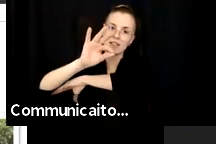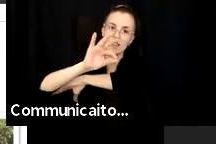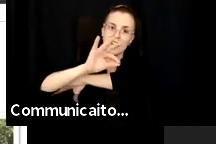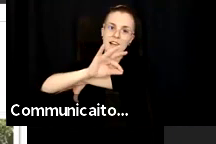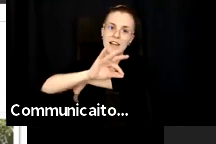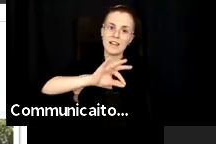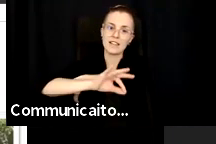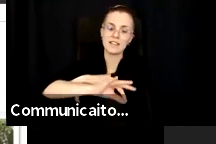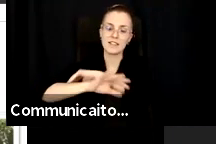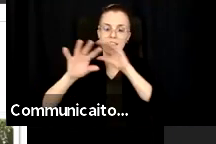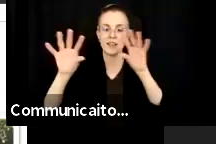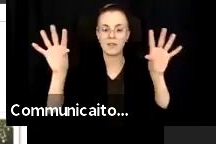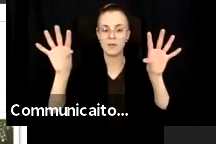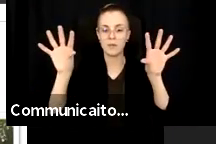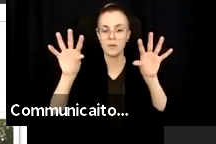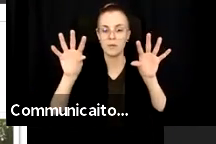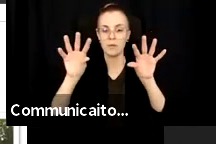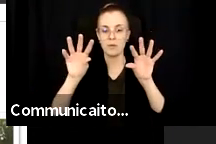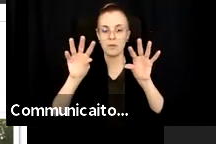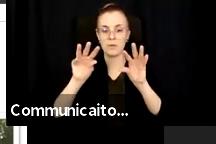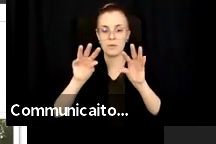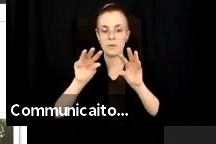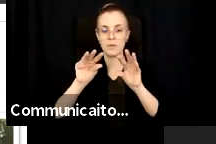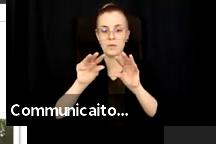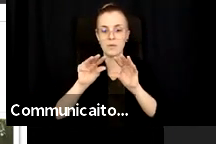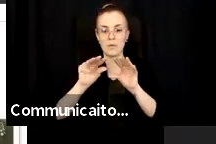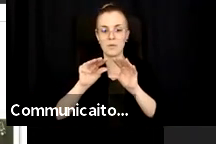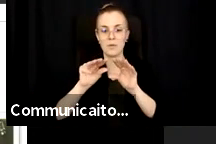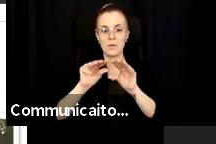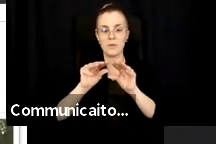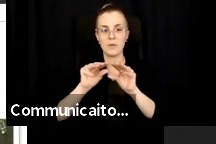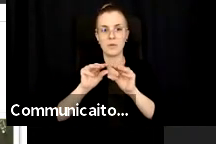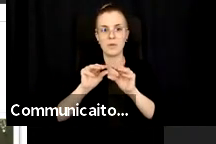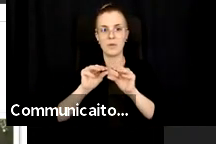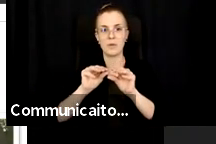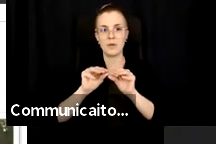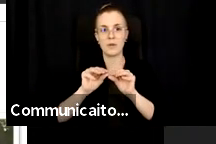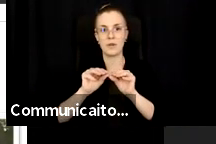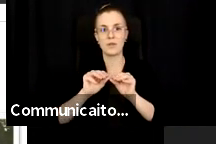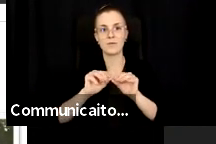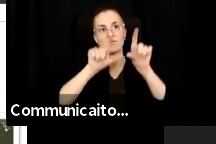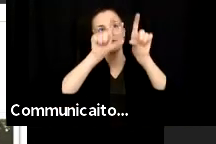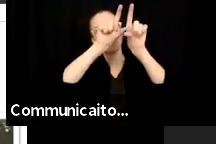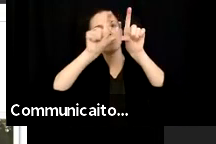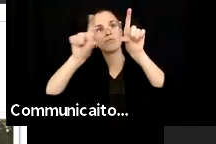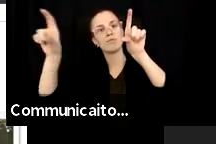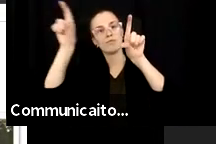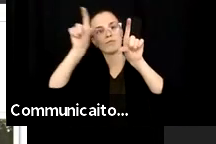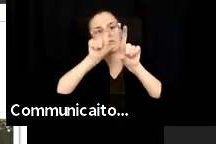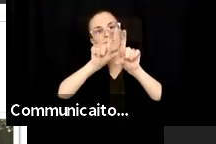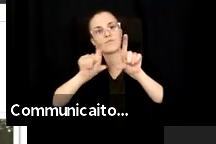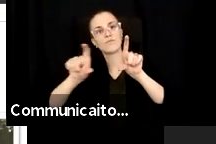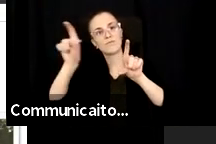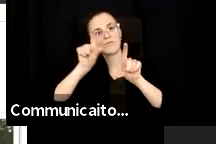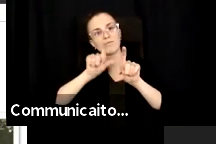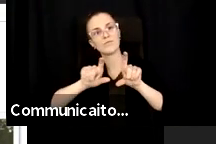twilight's last gleaming, whose broad stripes and